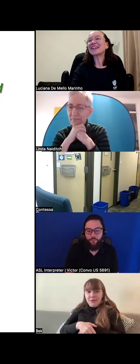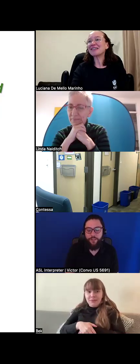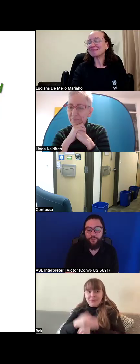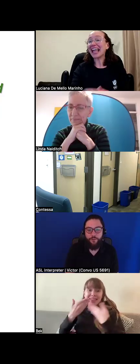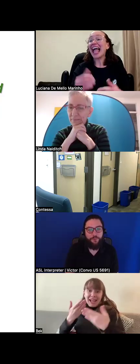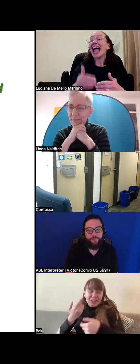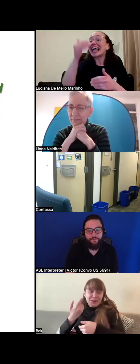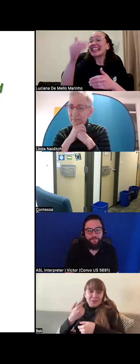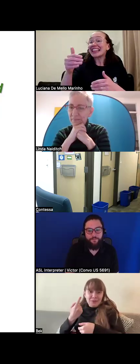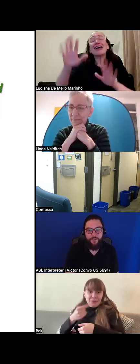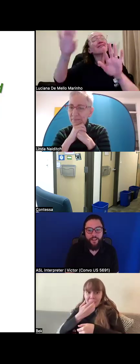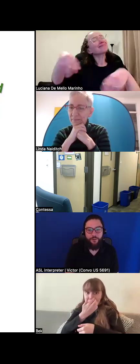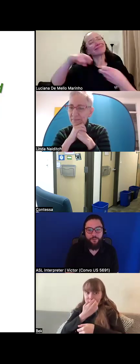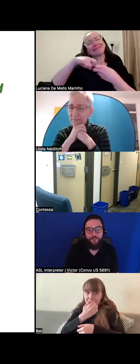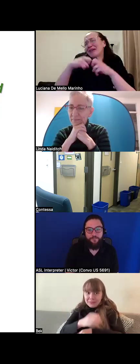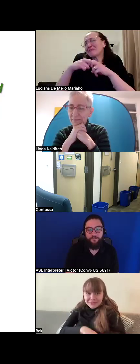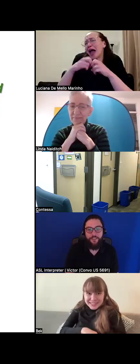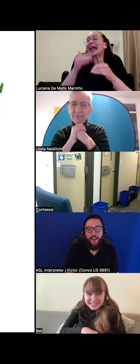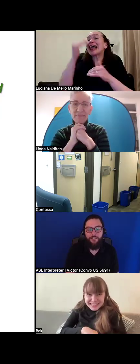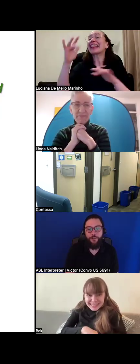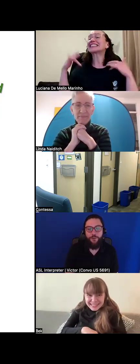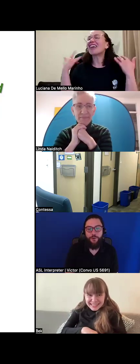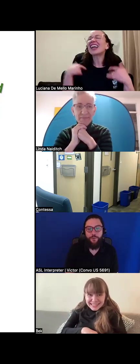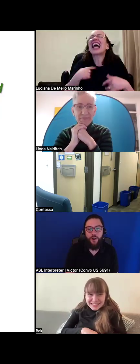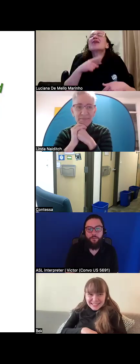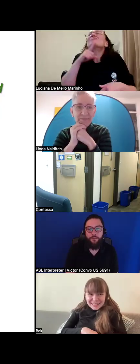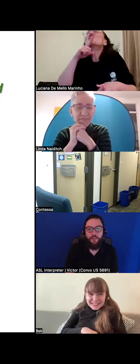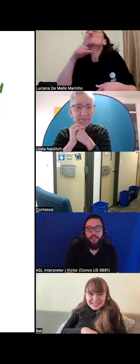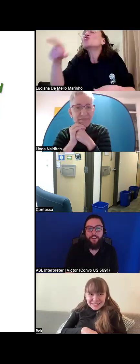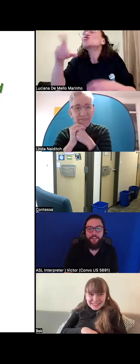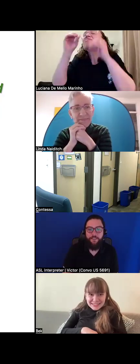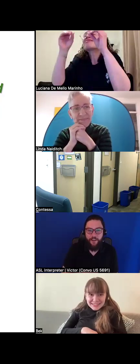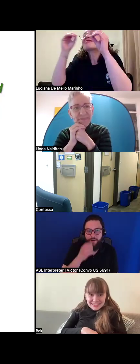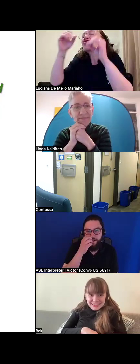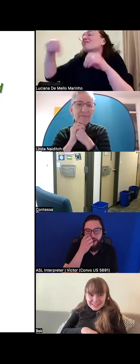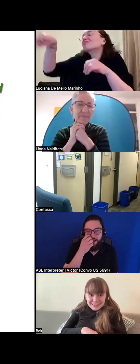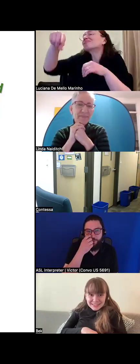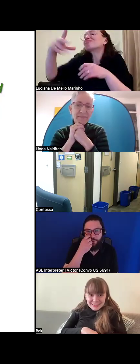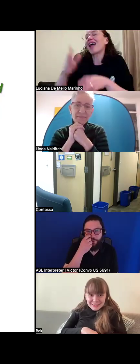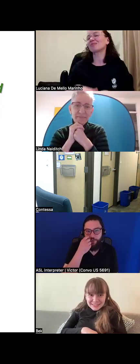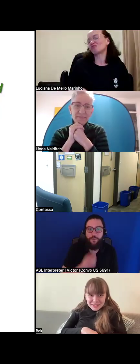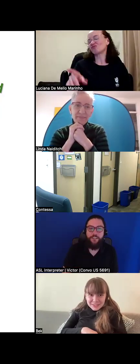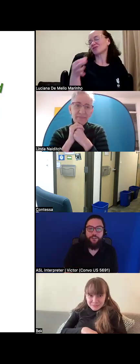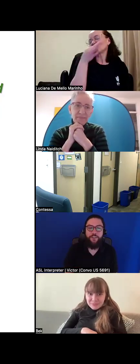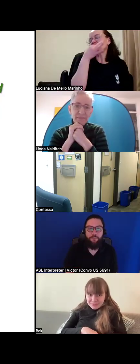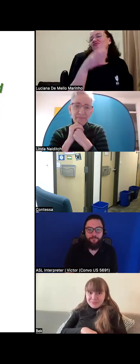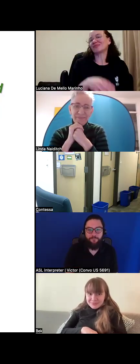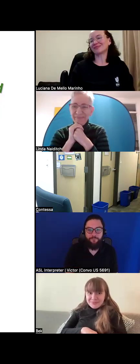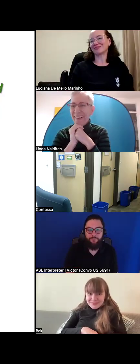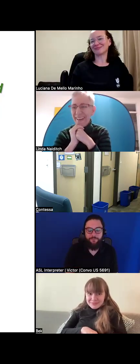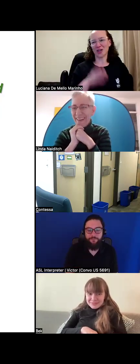and what we can do. Thank you. Yeah, sure, no problem. The next event, I'm sure you'll be teaching